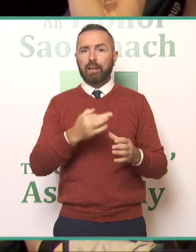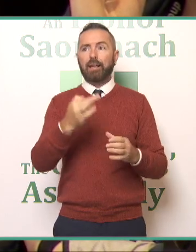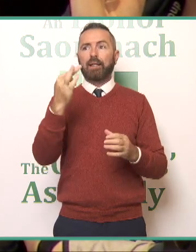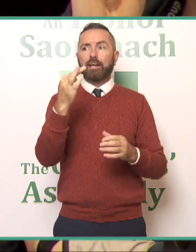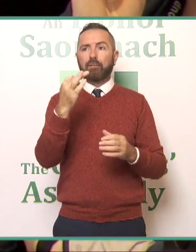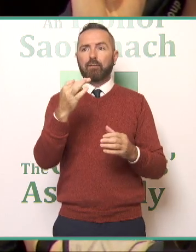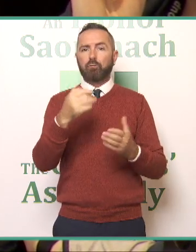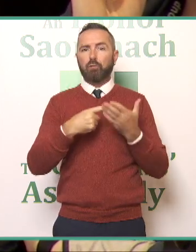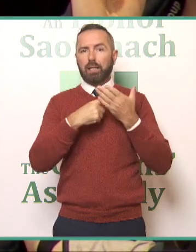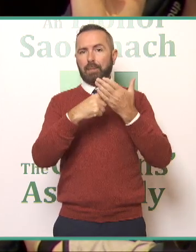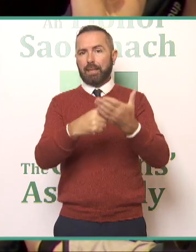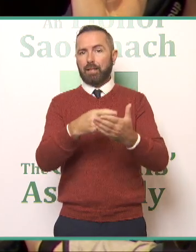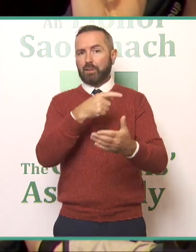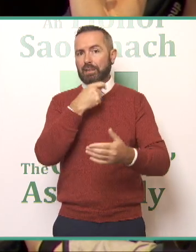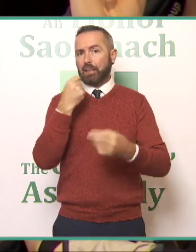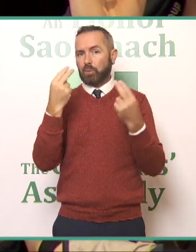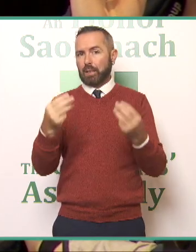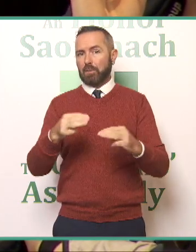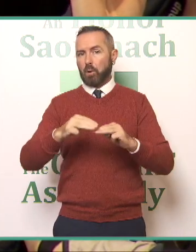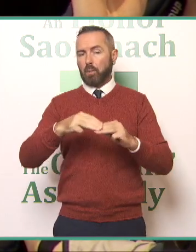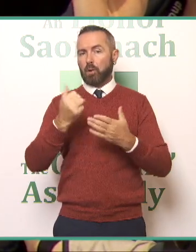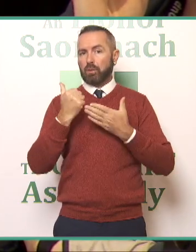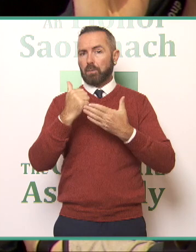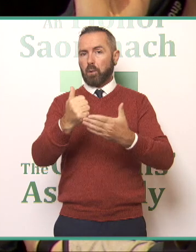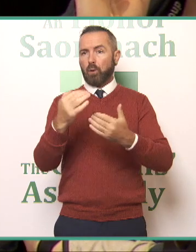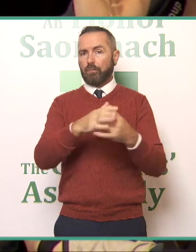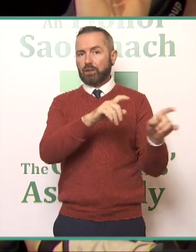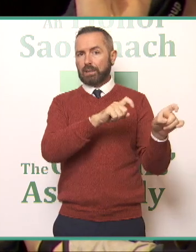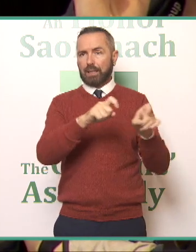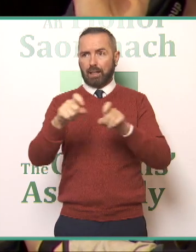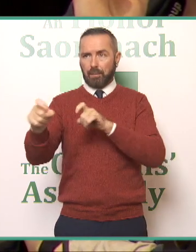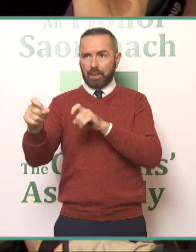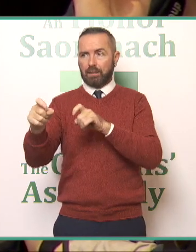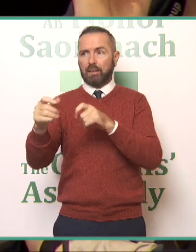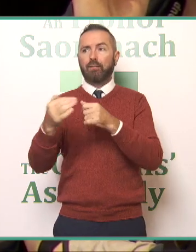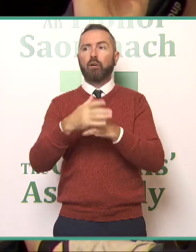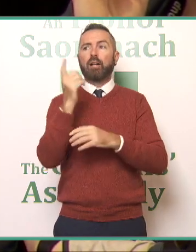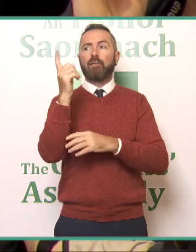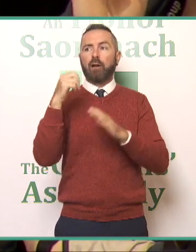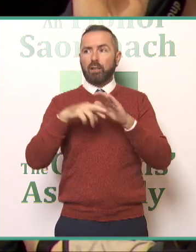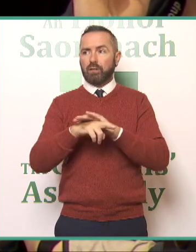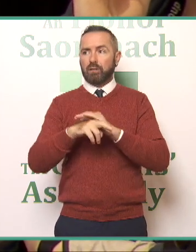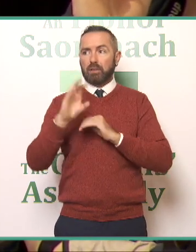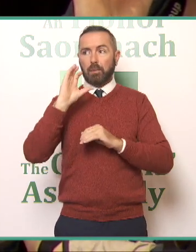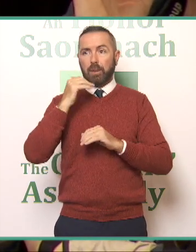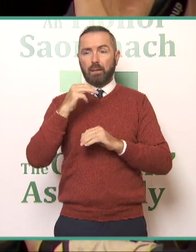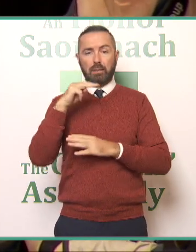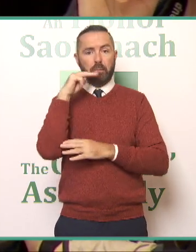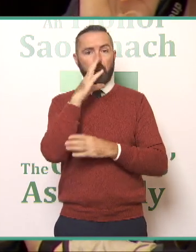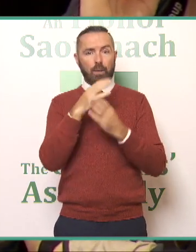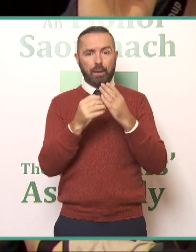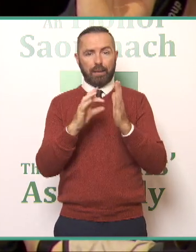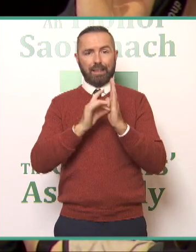is we need more support for sustainability, for advisors, because that was a key thing that was coming out